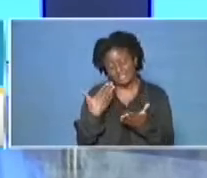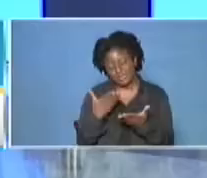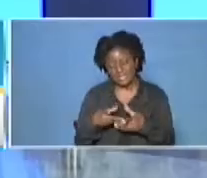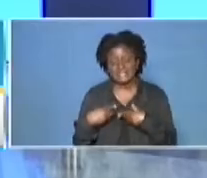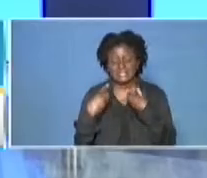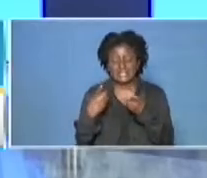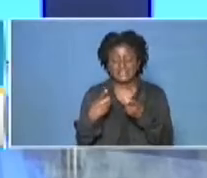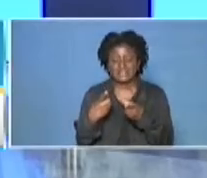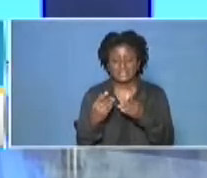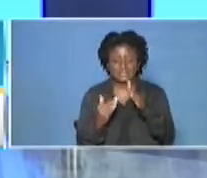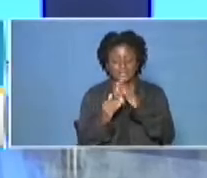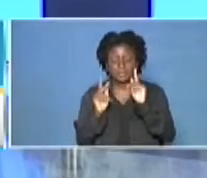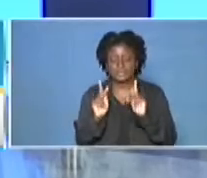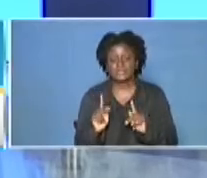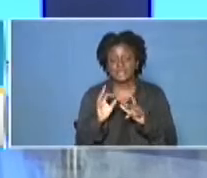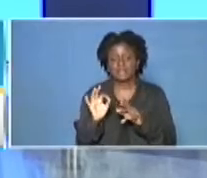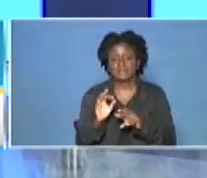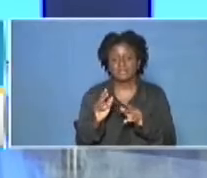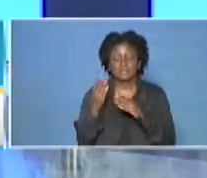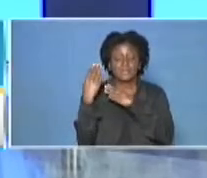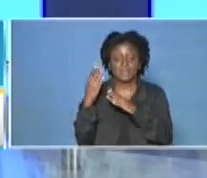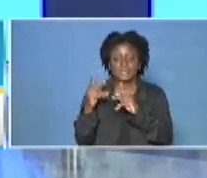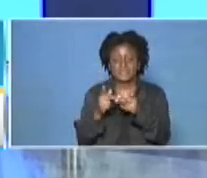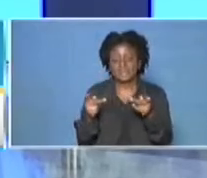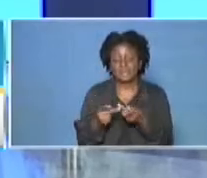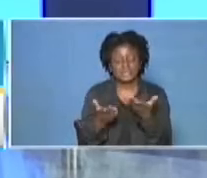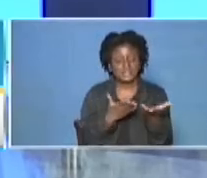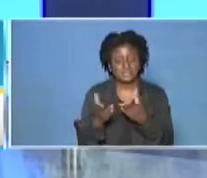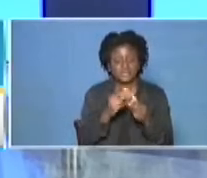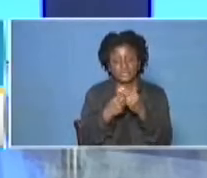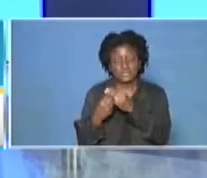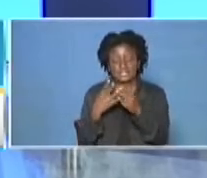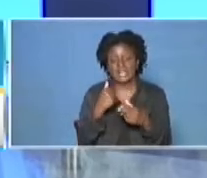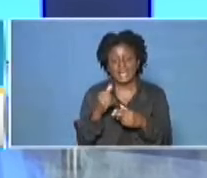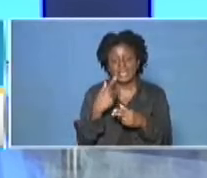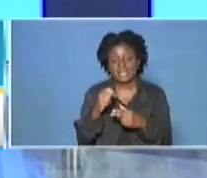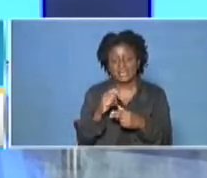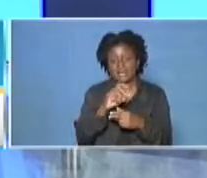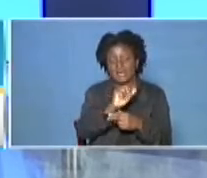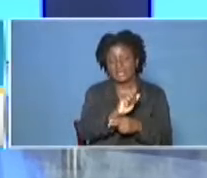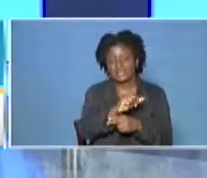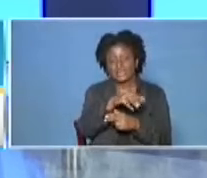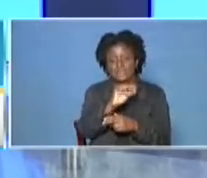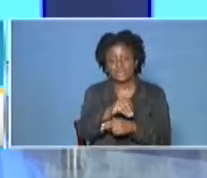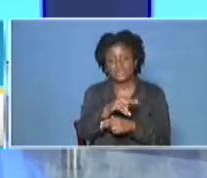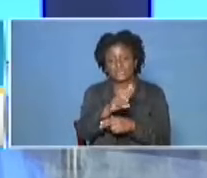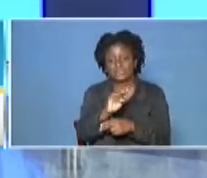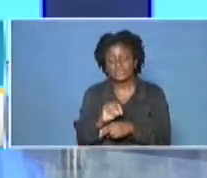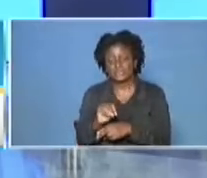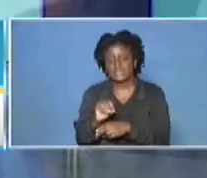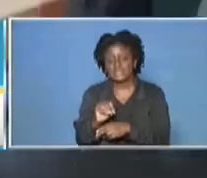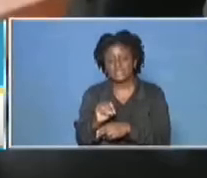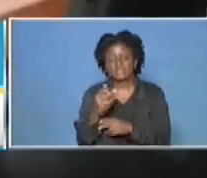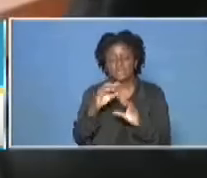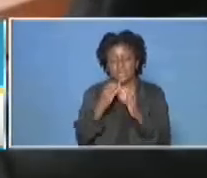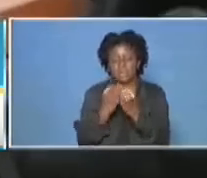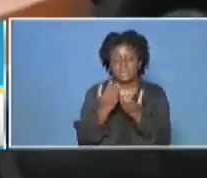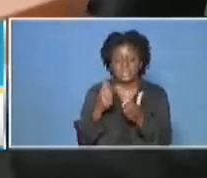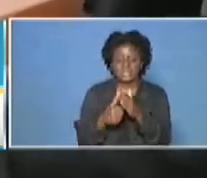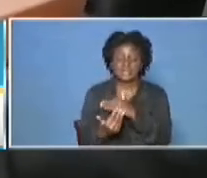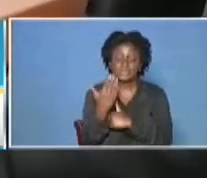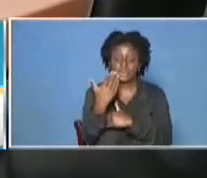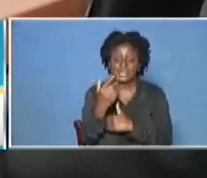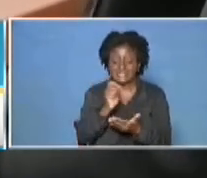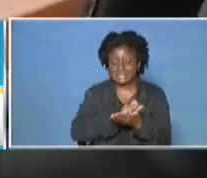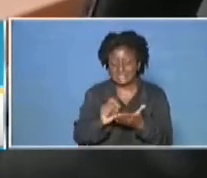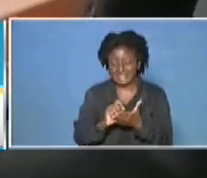delivered. Executives of the Bahamas Public Services Union and the Antiquities, Monuments and Museums Corporation this morning signing an outstanding